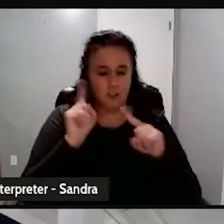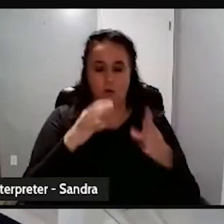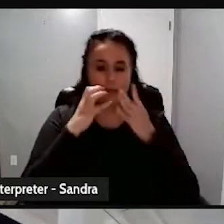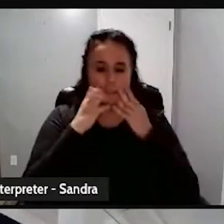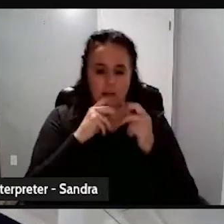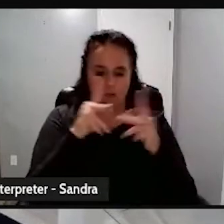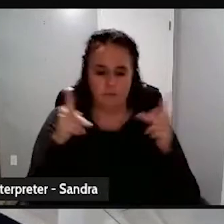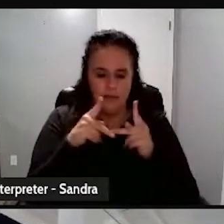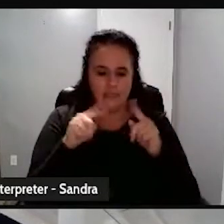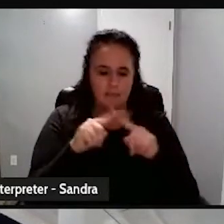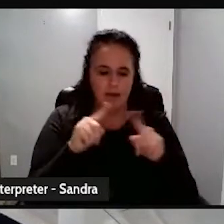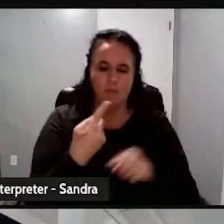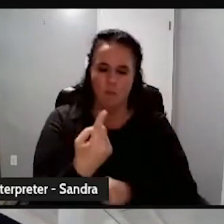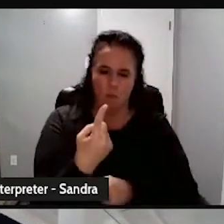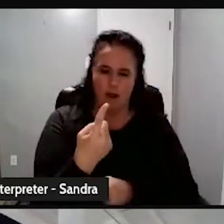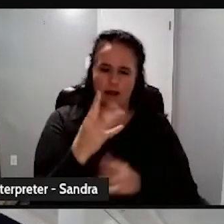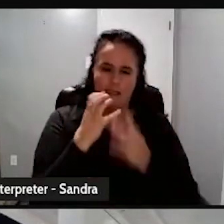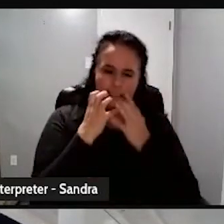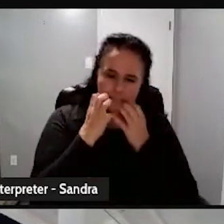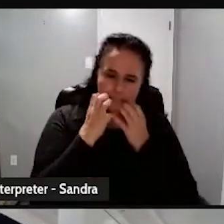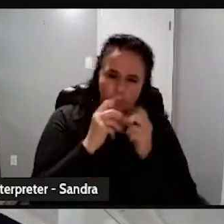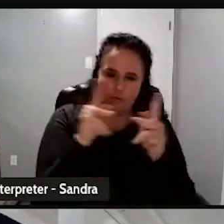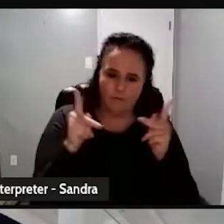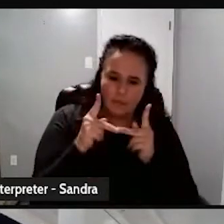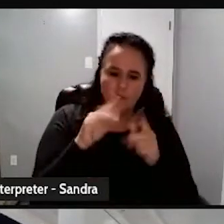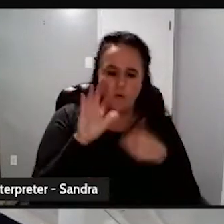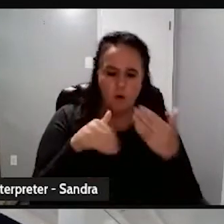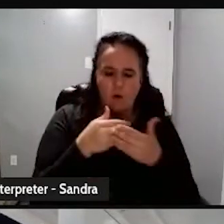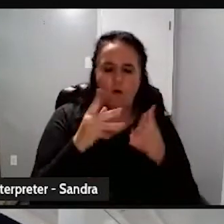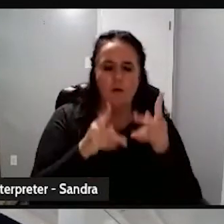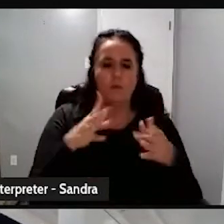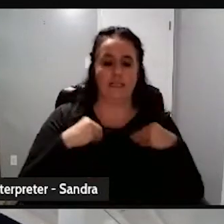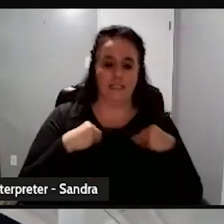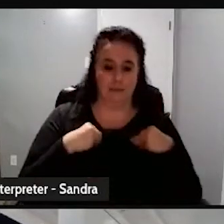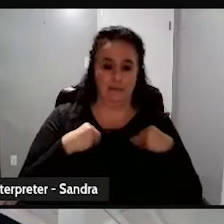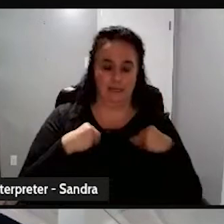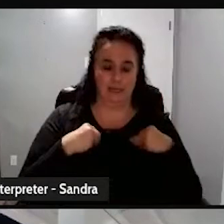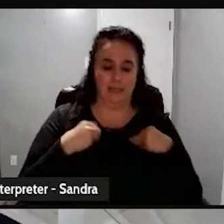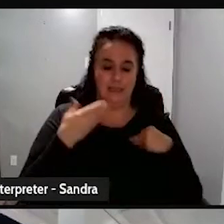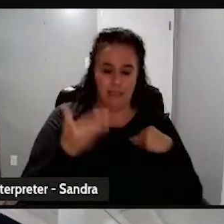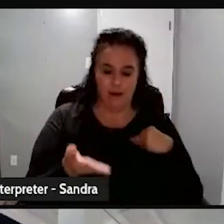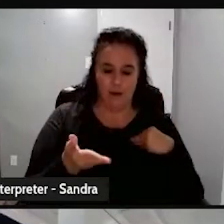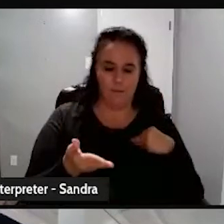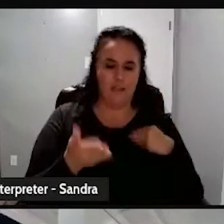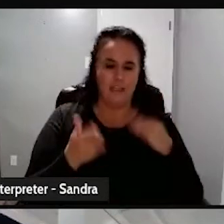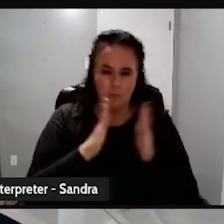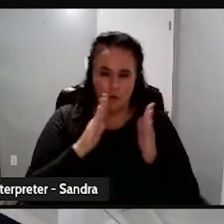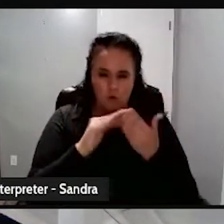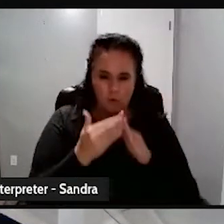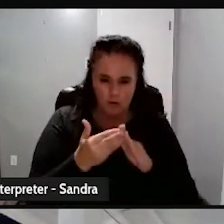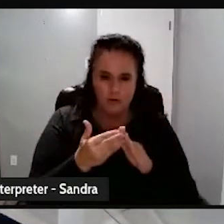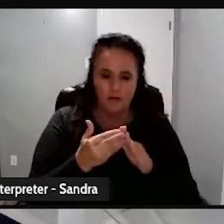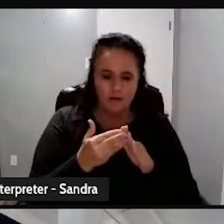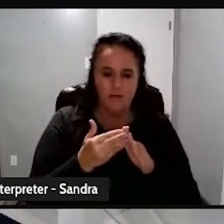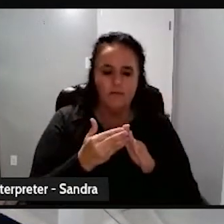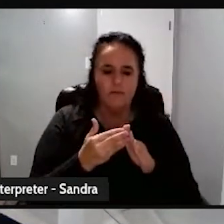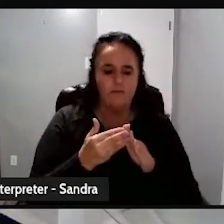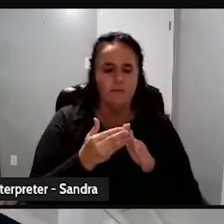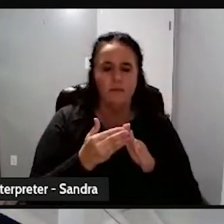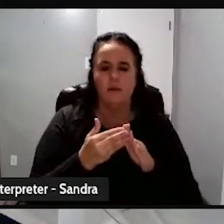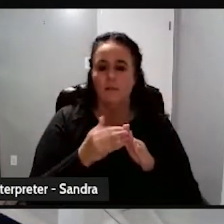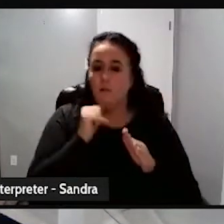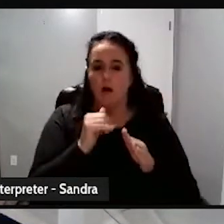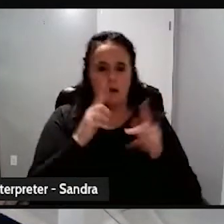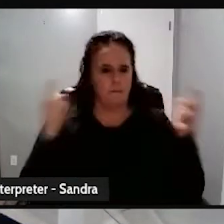one sacred place where everybody who was accepted within that smaller community, not like an industrial city, but